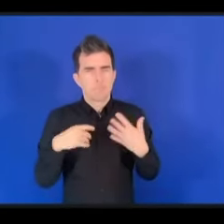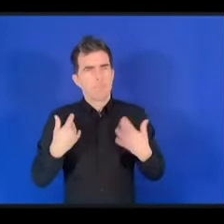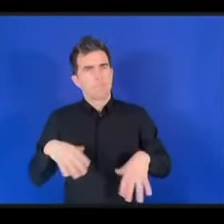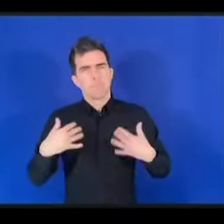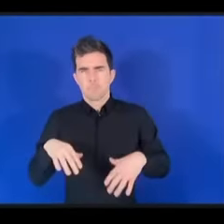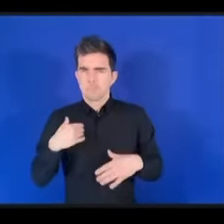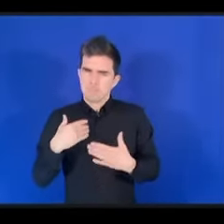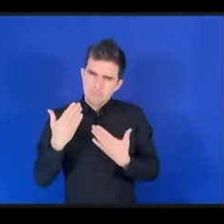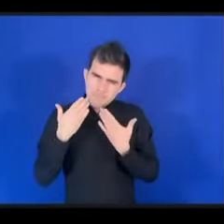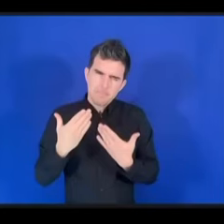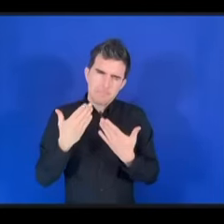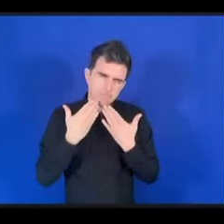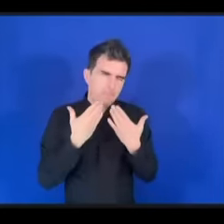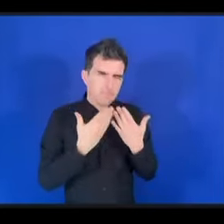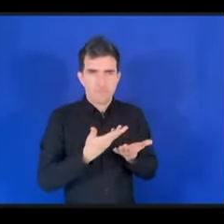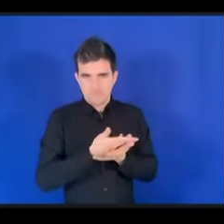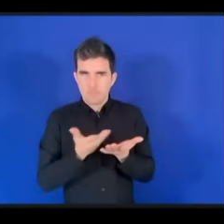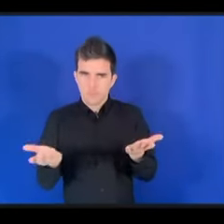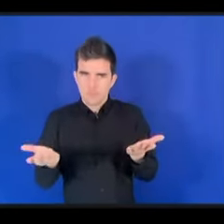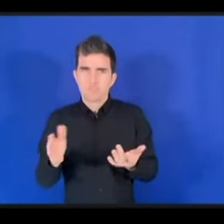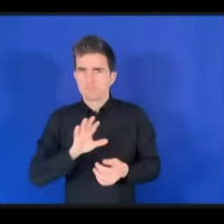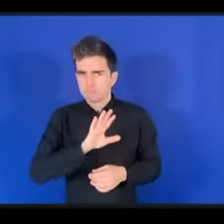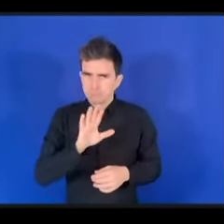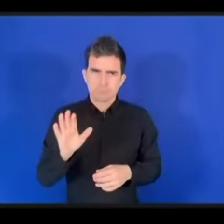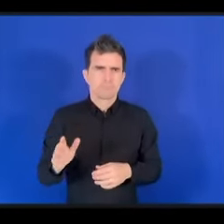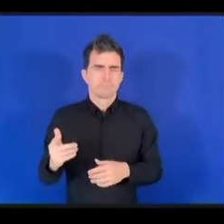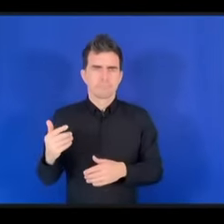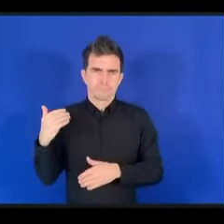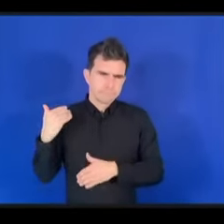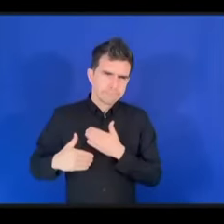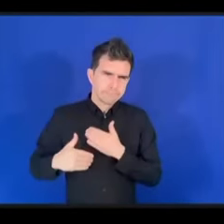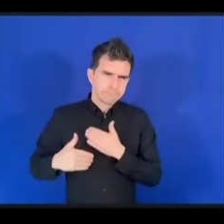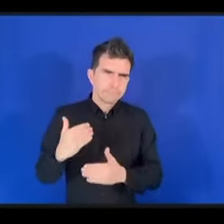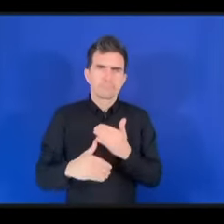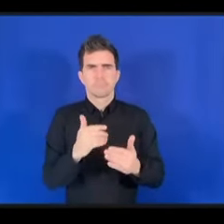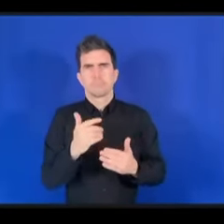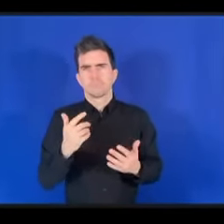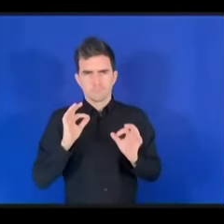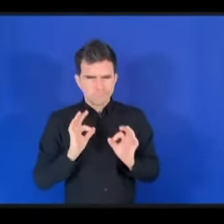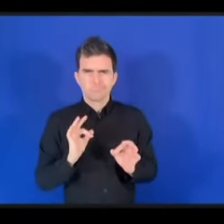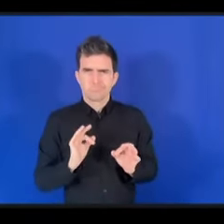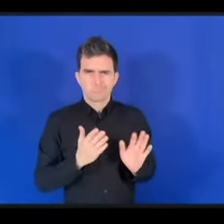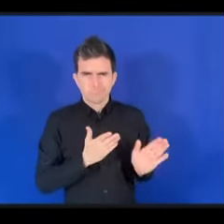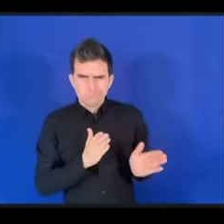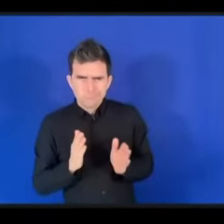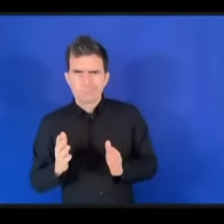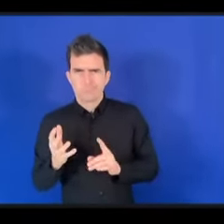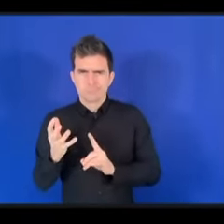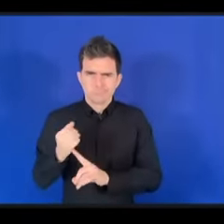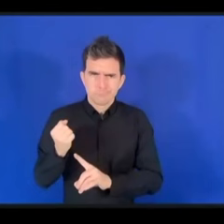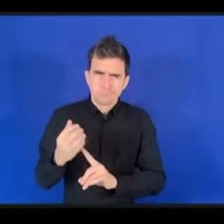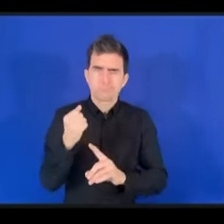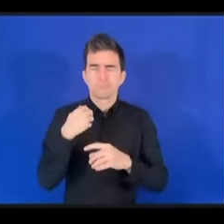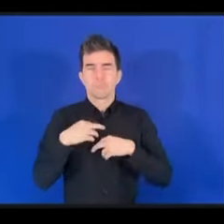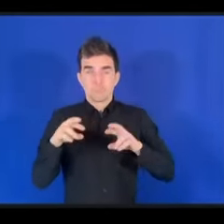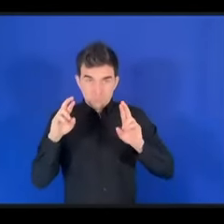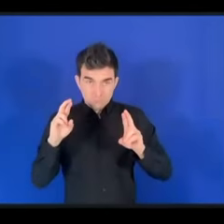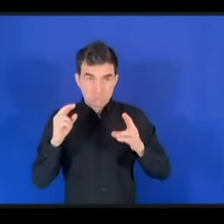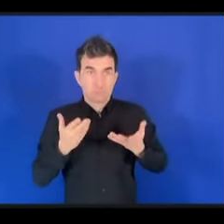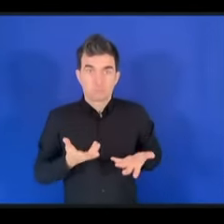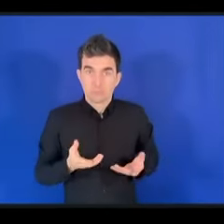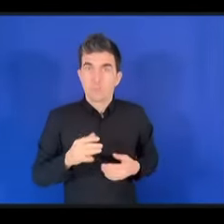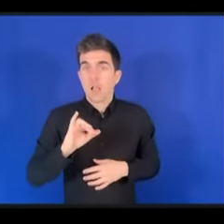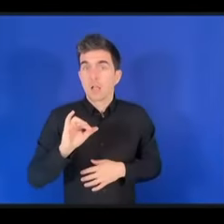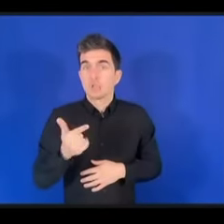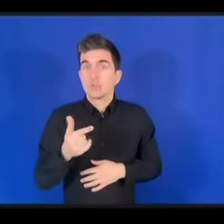execution. It is our hope that the IGF leaves a long-lasting legacy that helps to grow the interest and participation